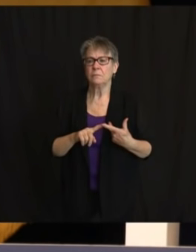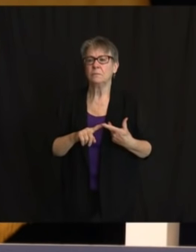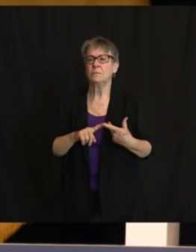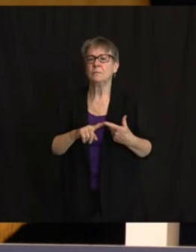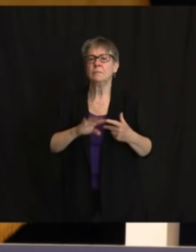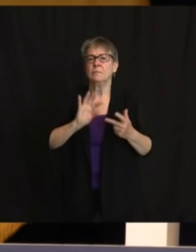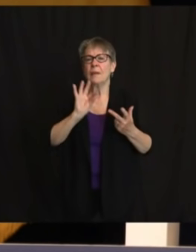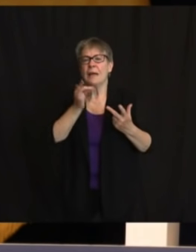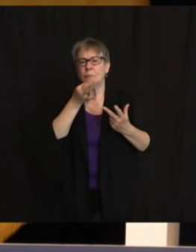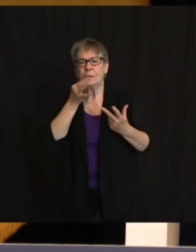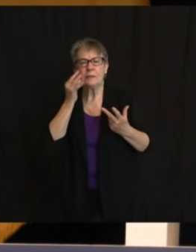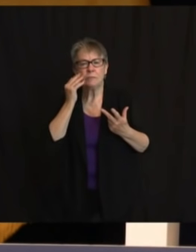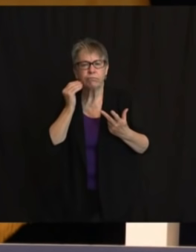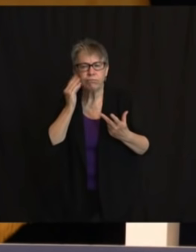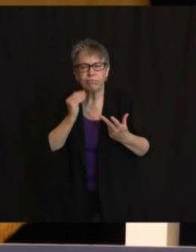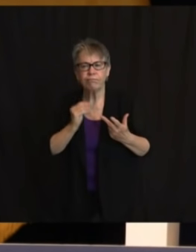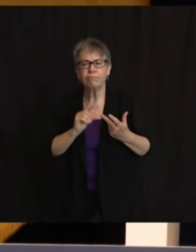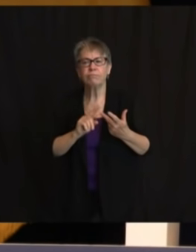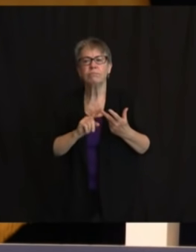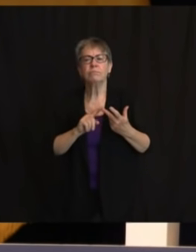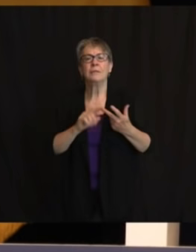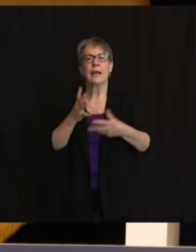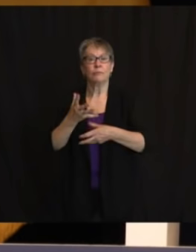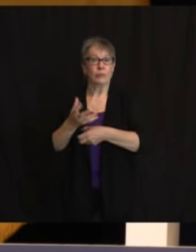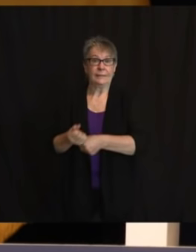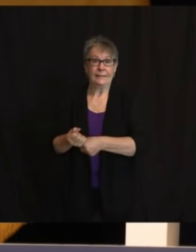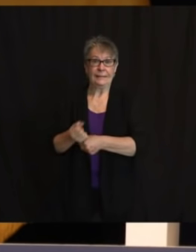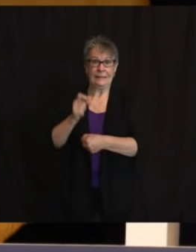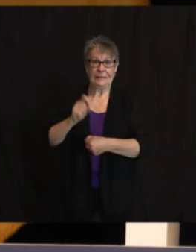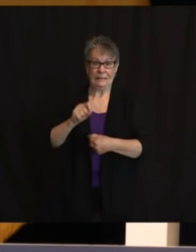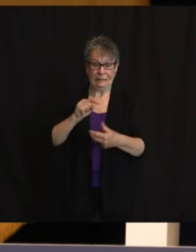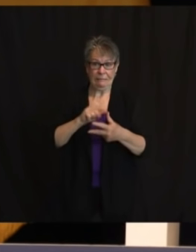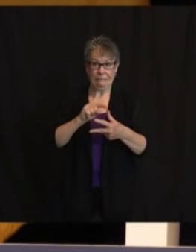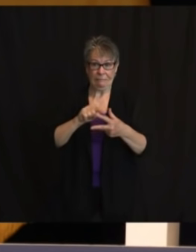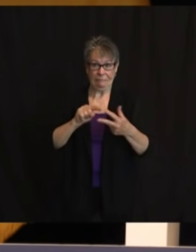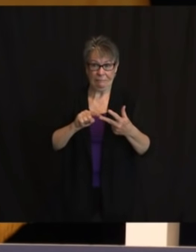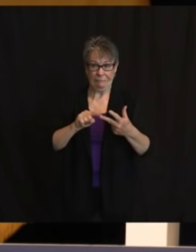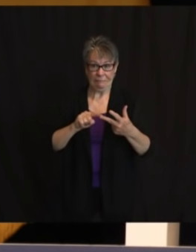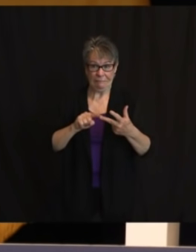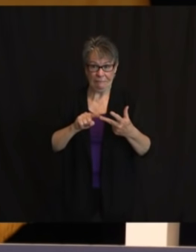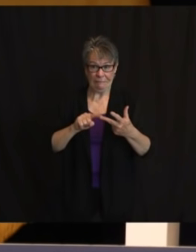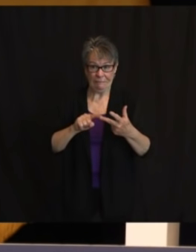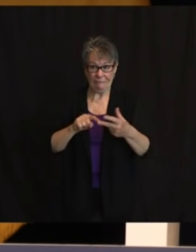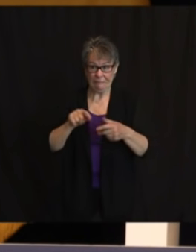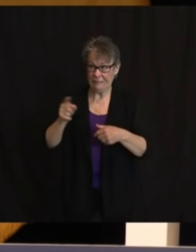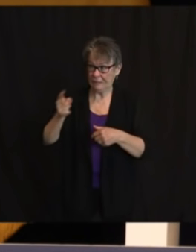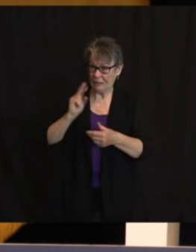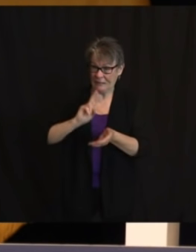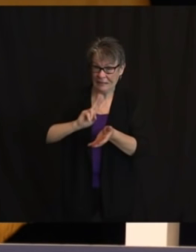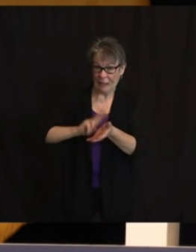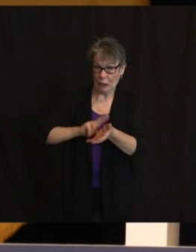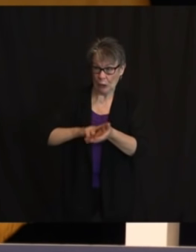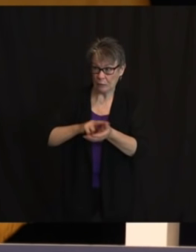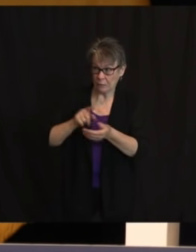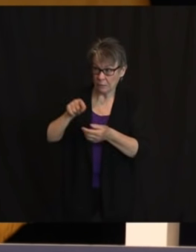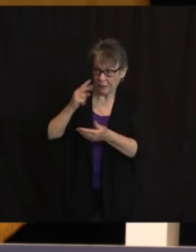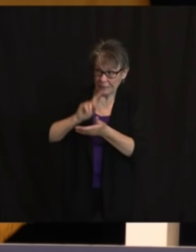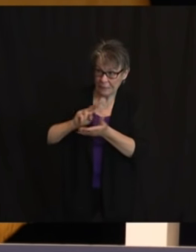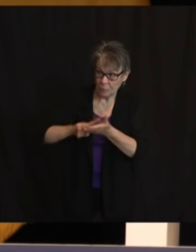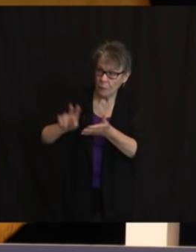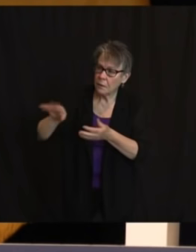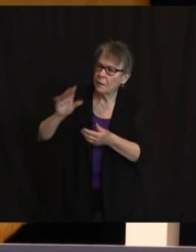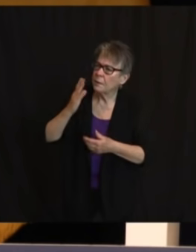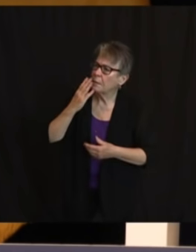say thank you. Thank you to them for all the work that they do. Last evening, our hospitals reported